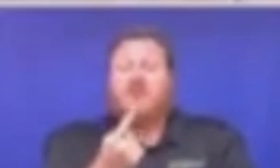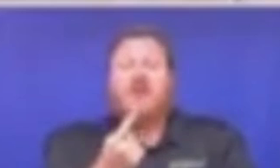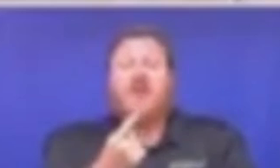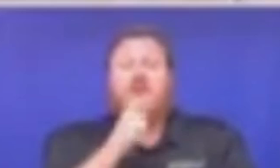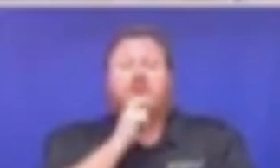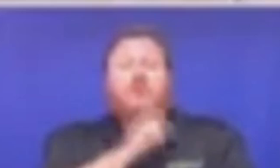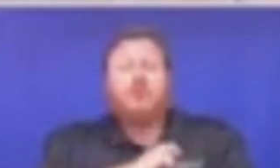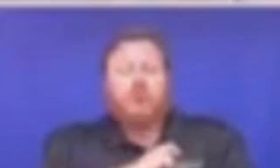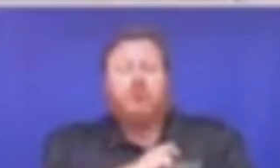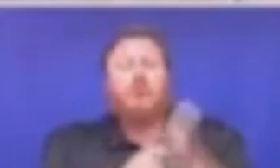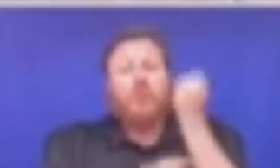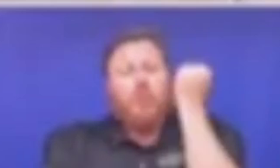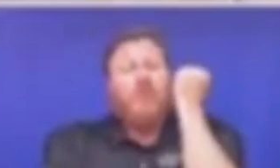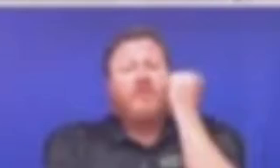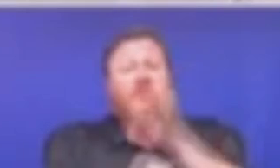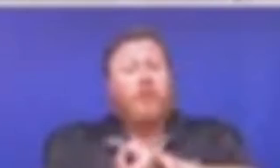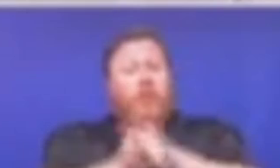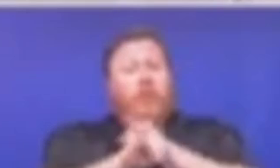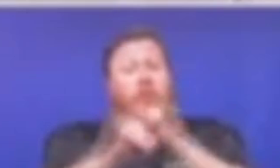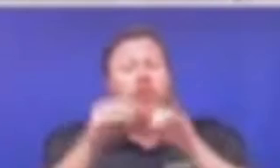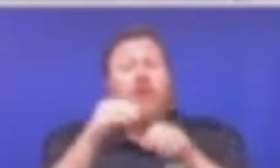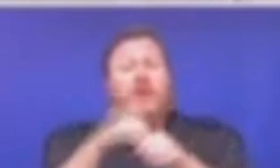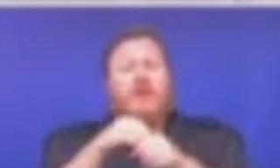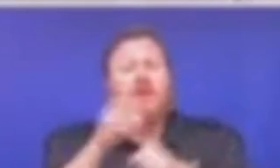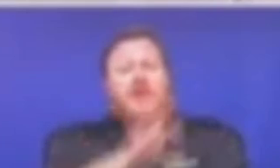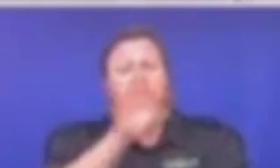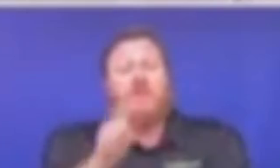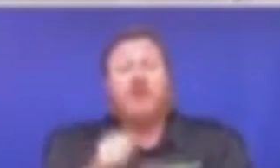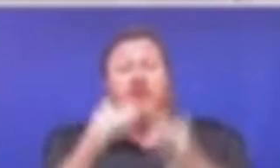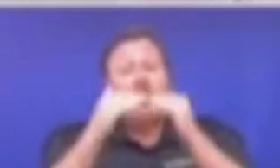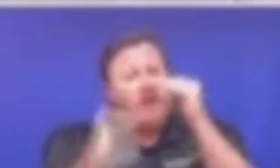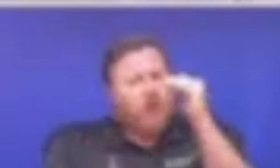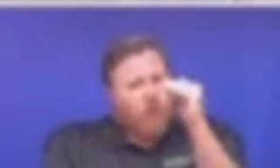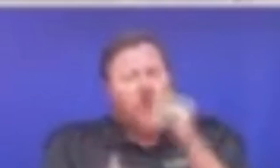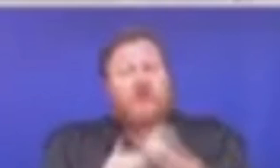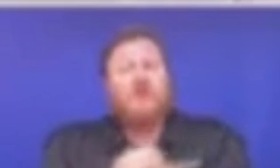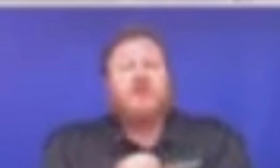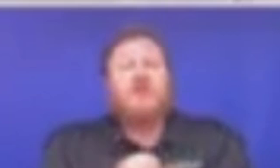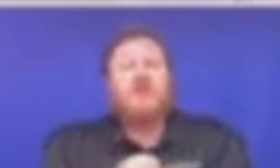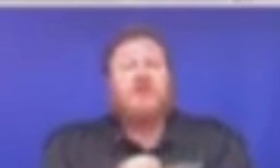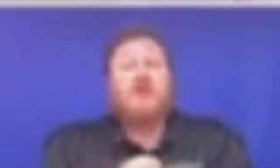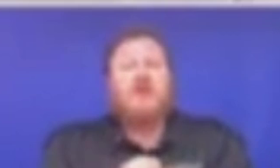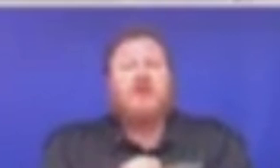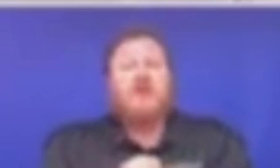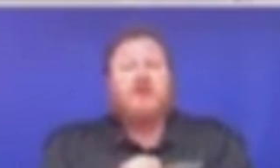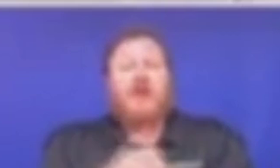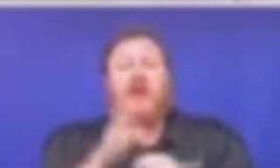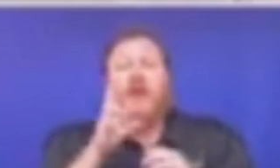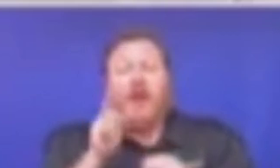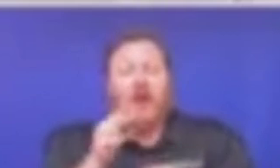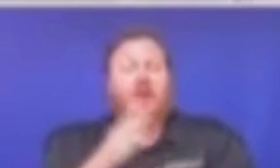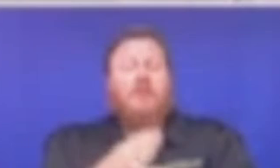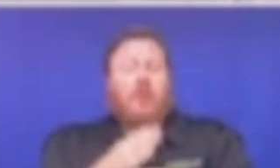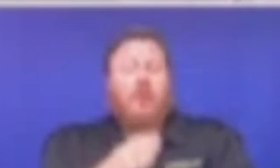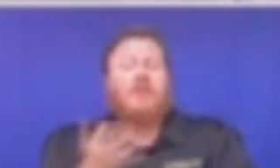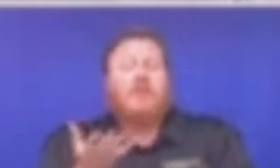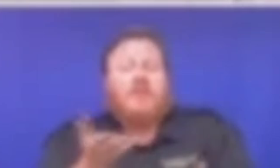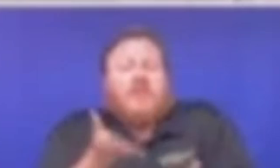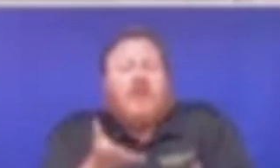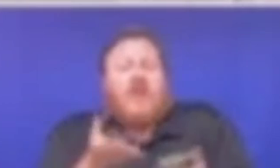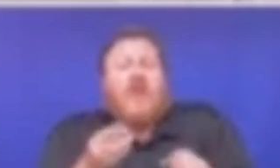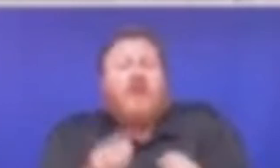rife poverty in our country, there is inequality, and indeed there is unemployment. These